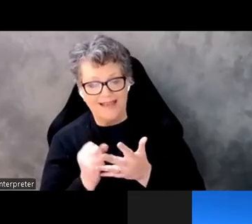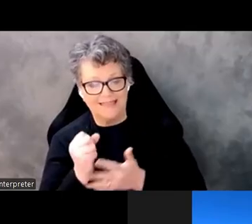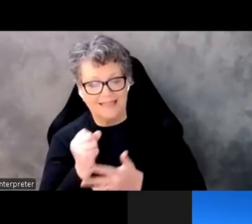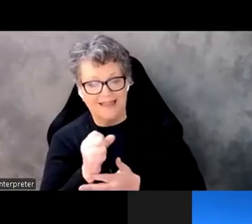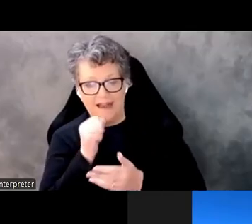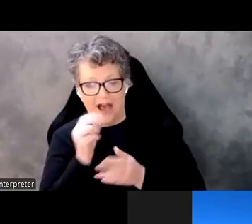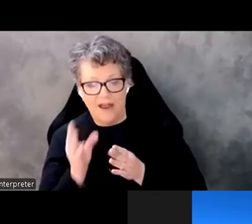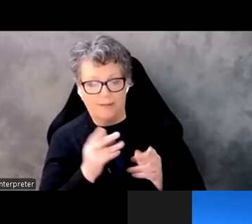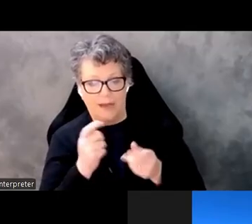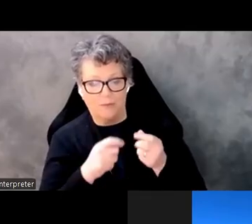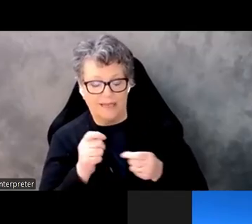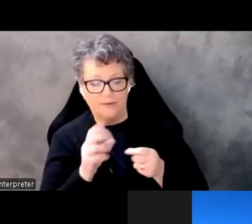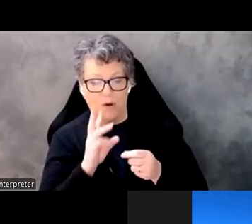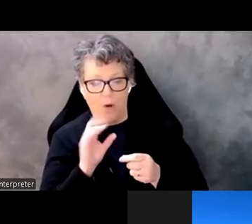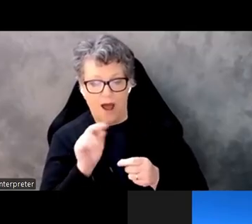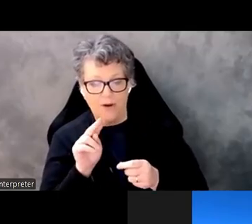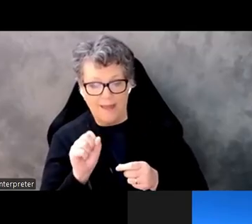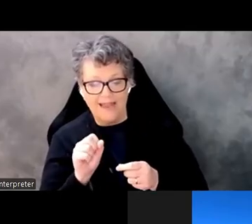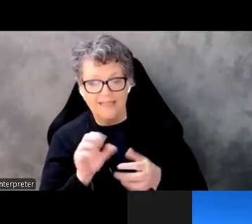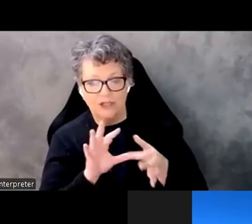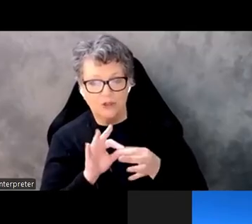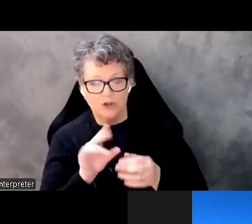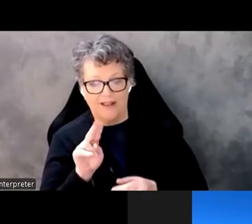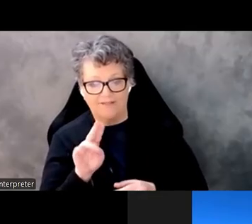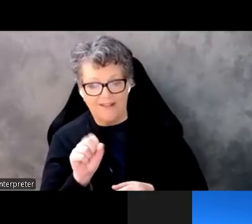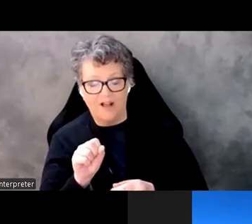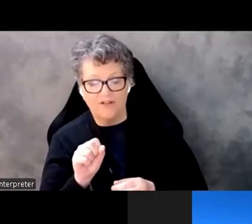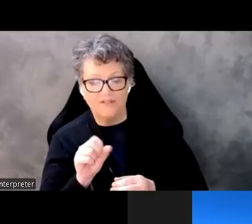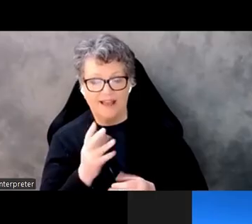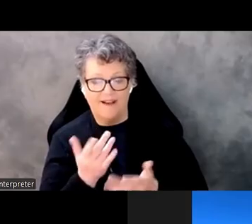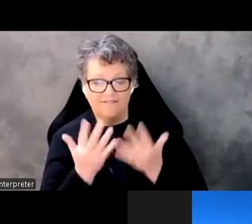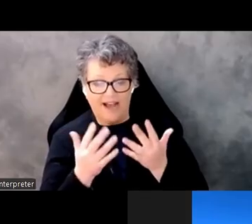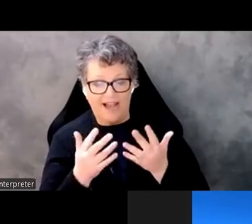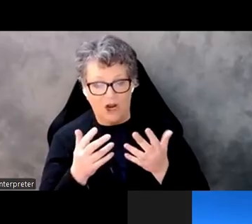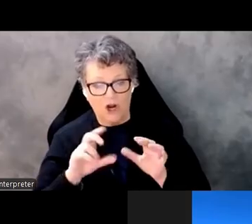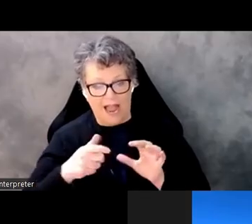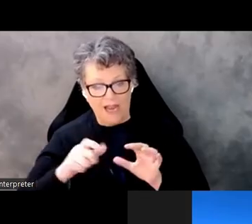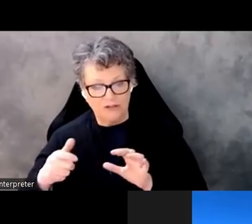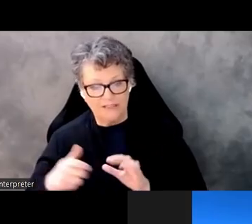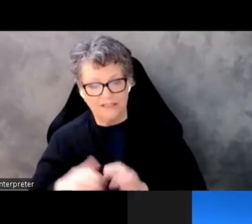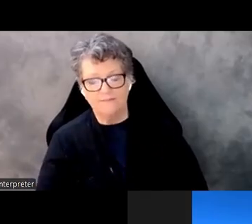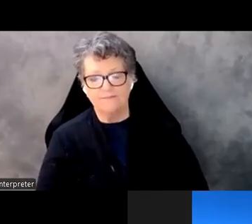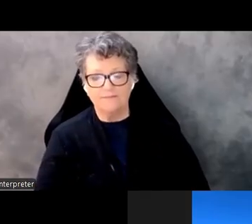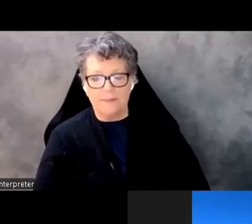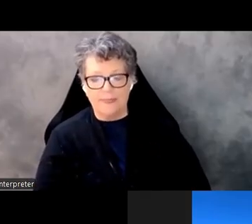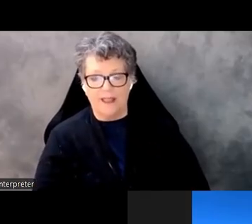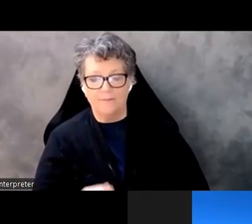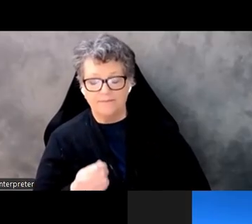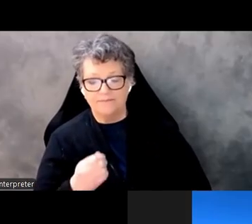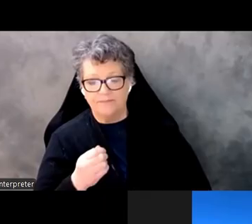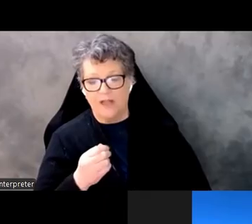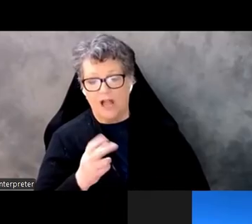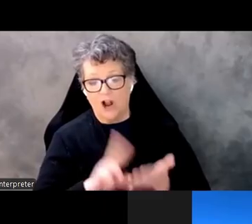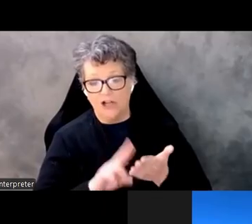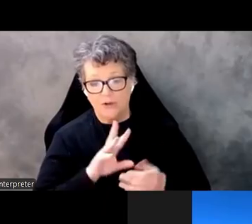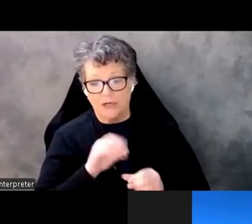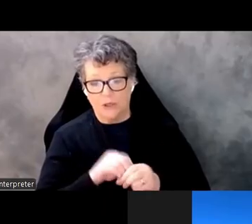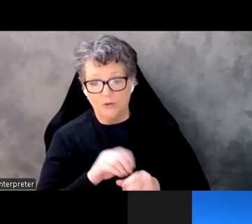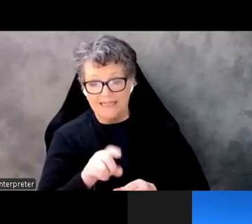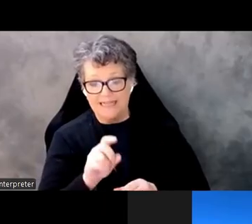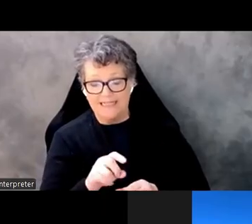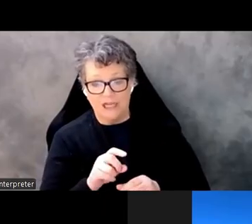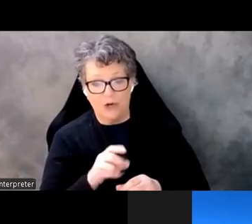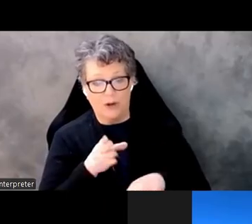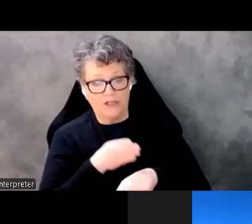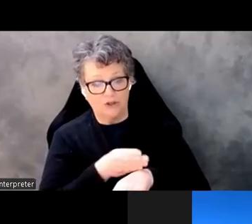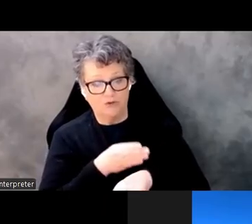unplanned replacement of water mains and associated valves, fire hydrants, and service lines as required. Contract also includes the necessary